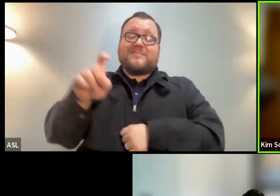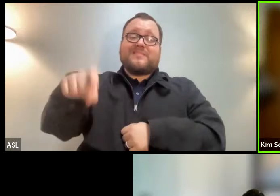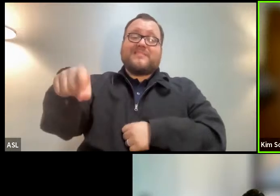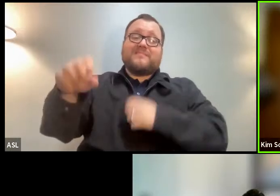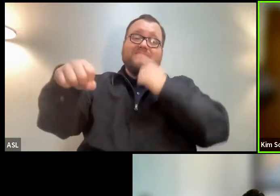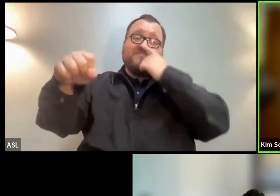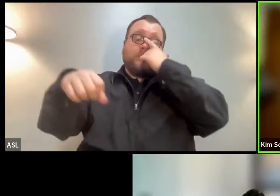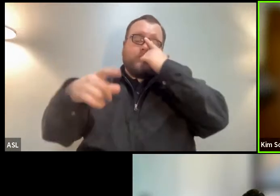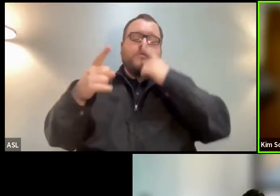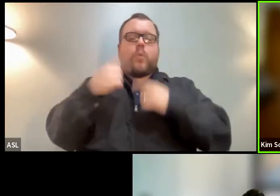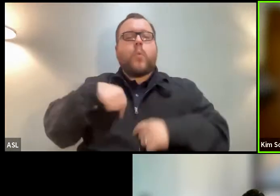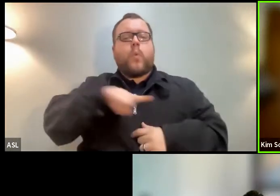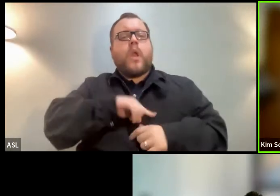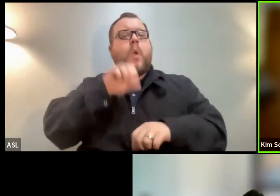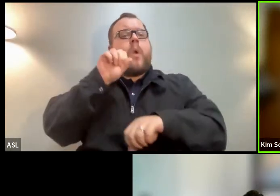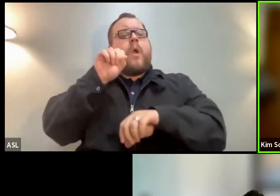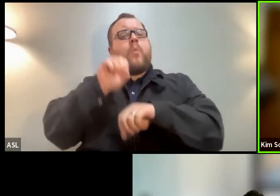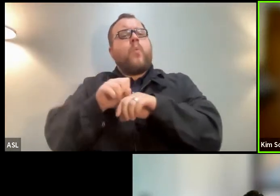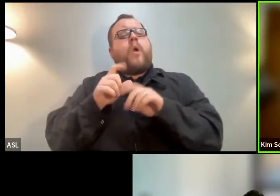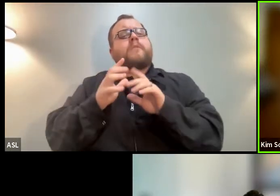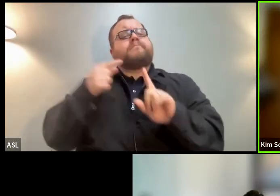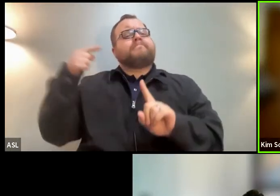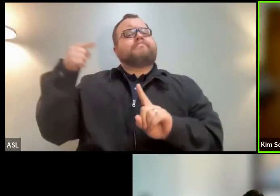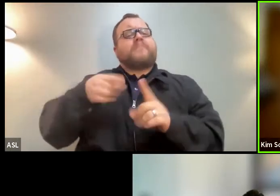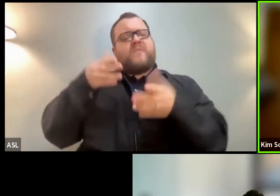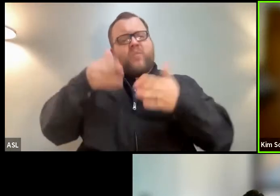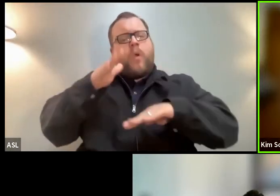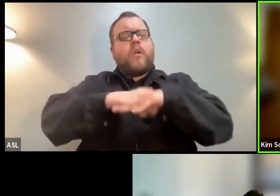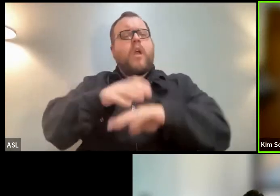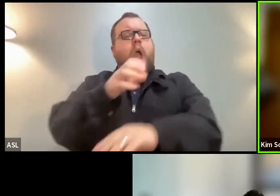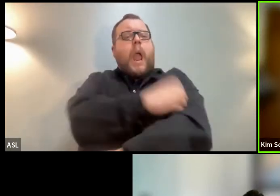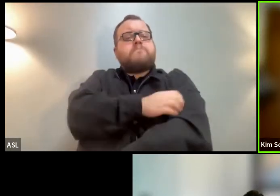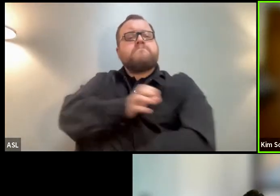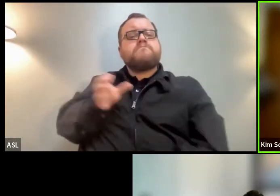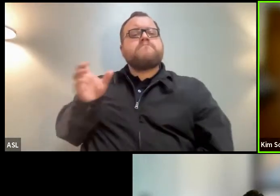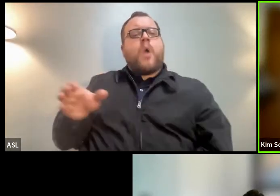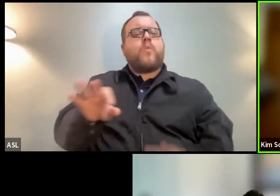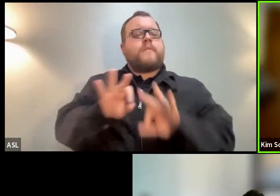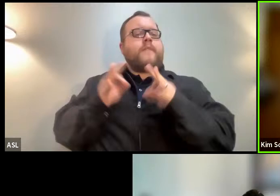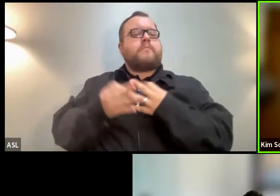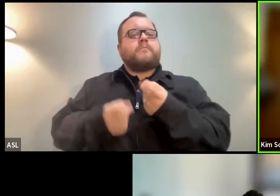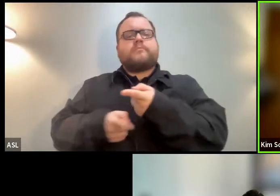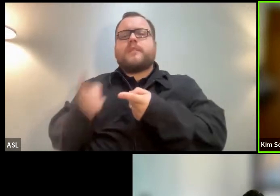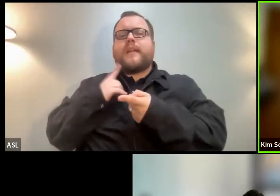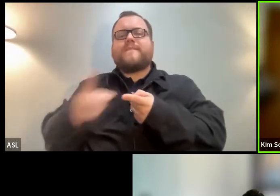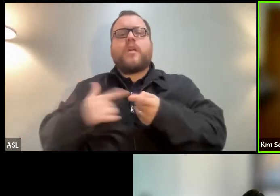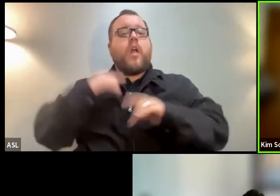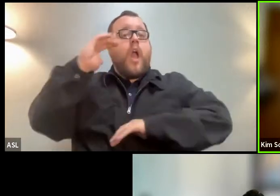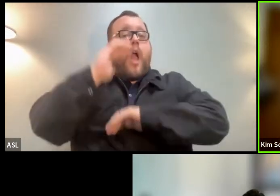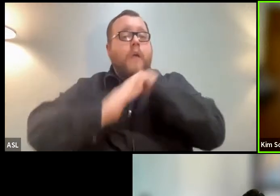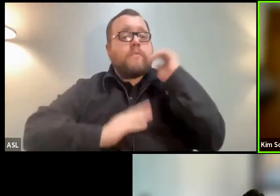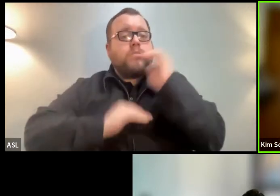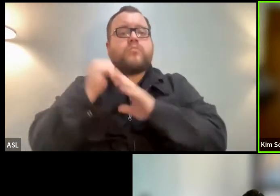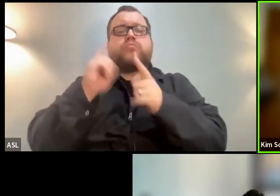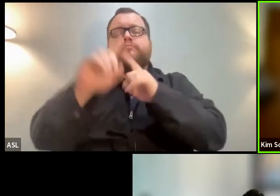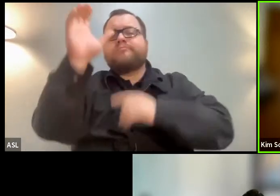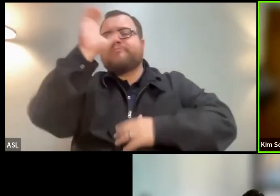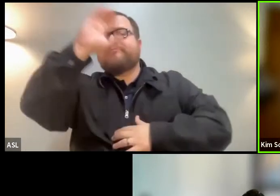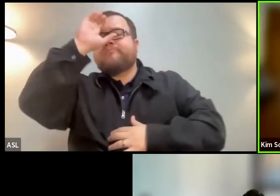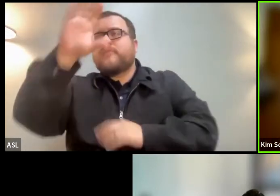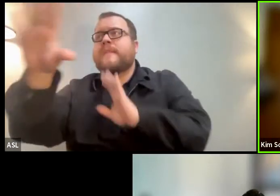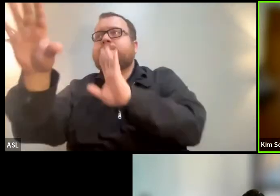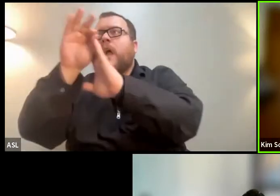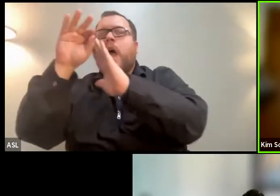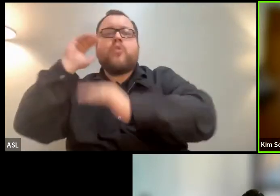so we work more on empowering families to feel comfortable finding a adult provider